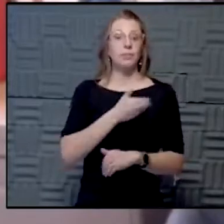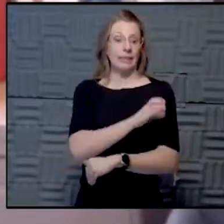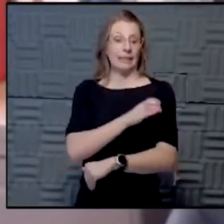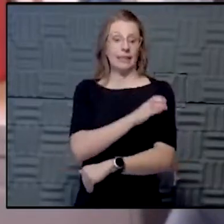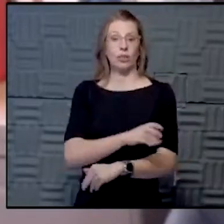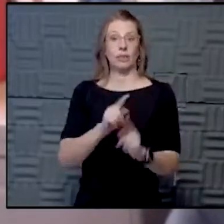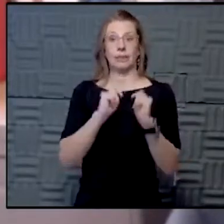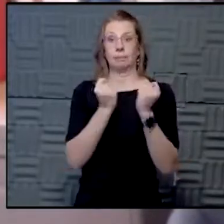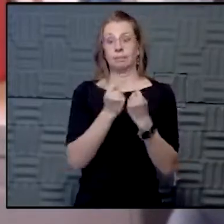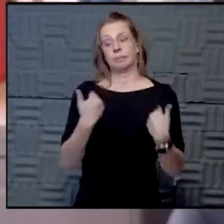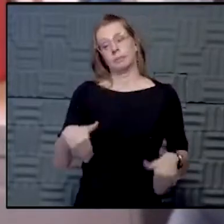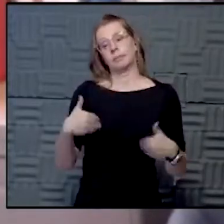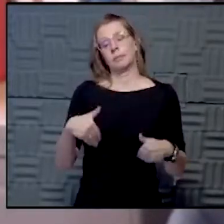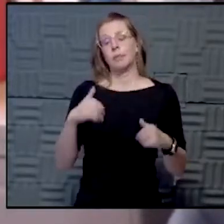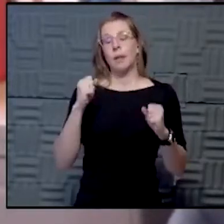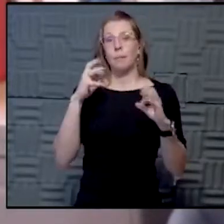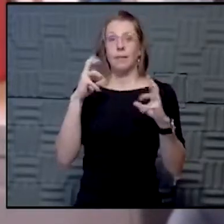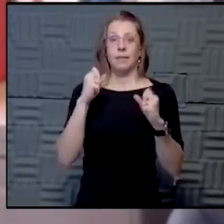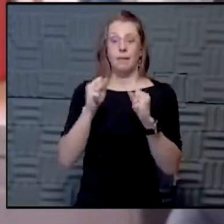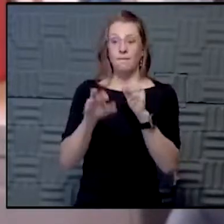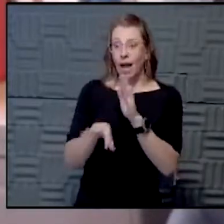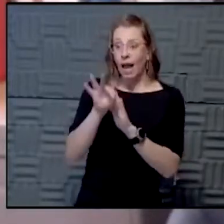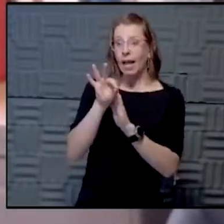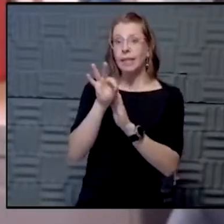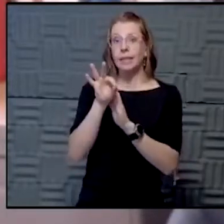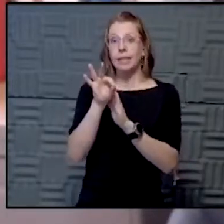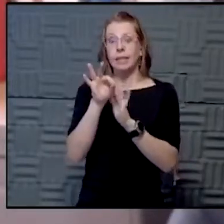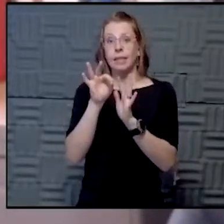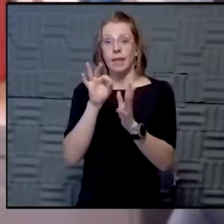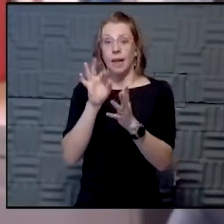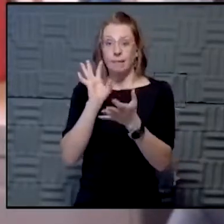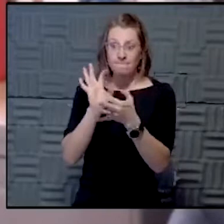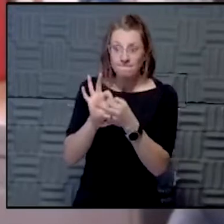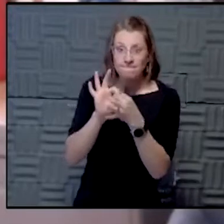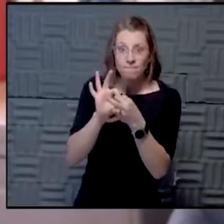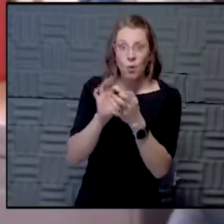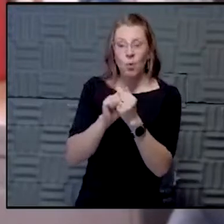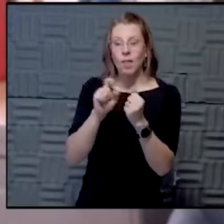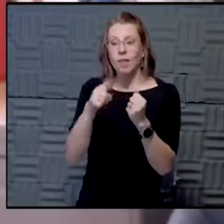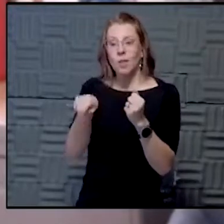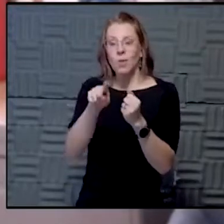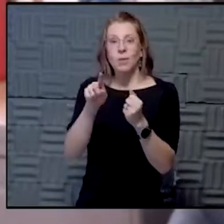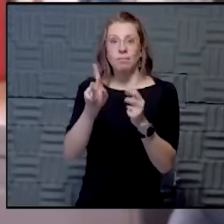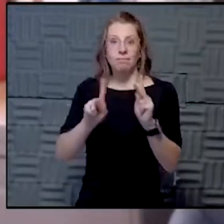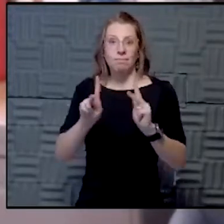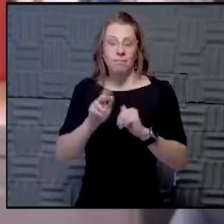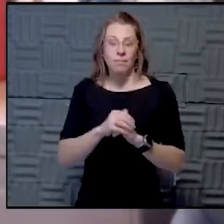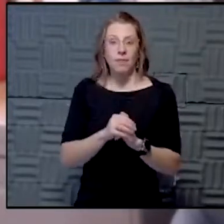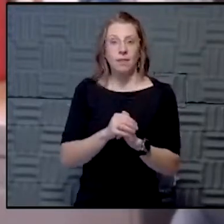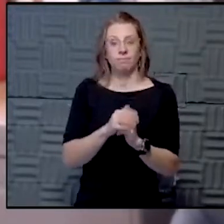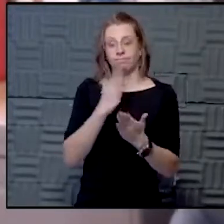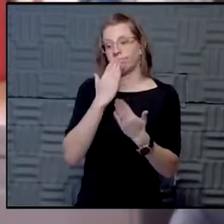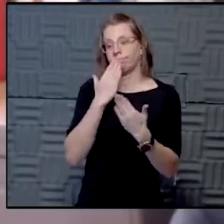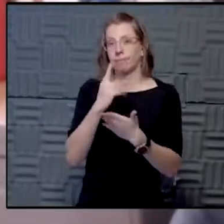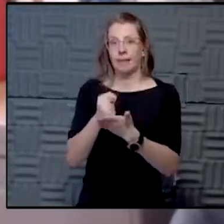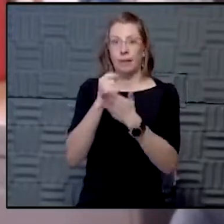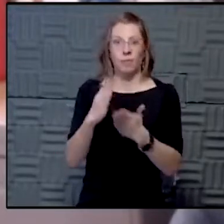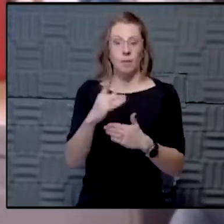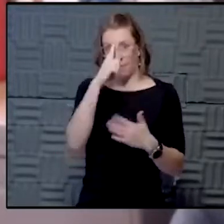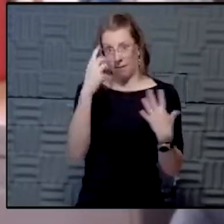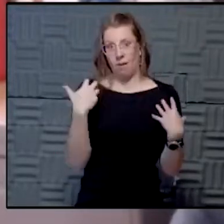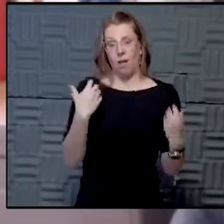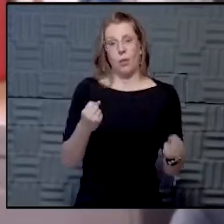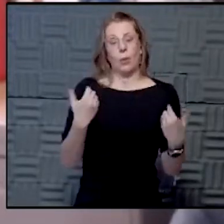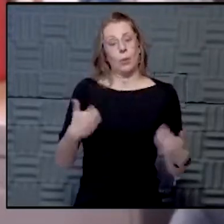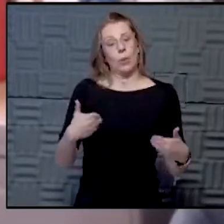is amazing in finding and vetting these folks, and hats off to these therapists. Obviously, mental health is a